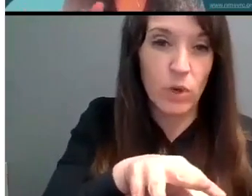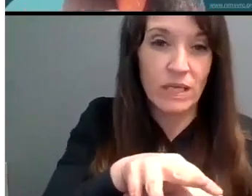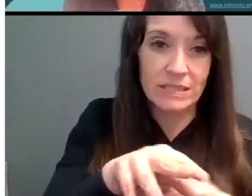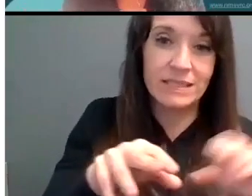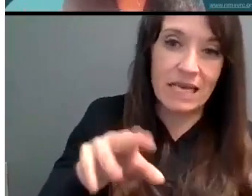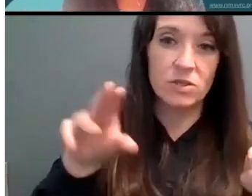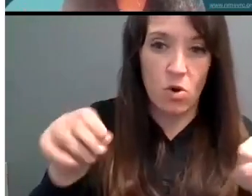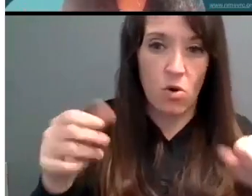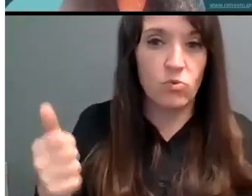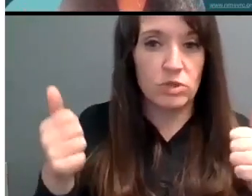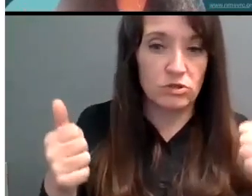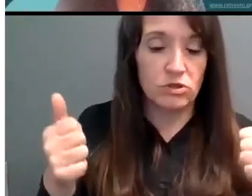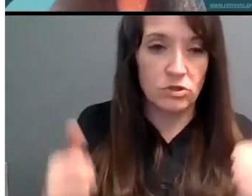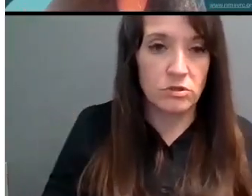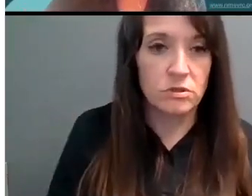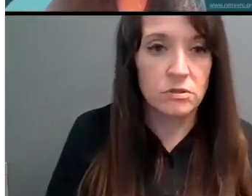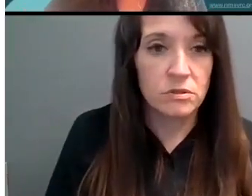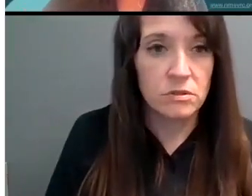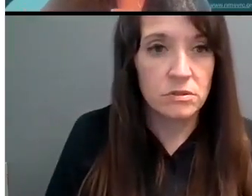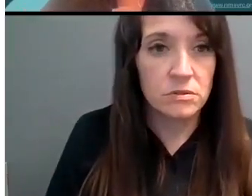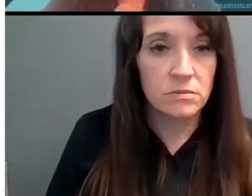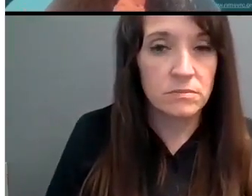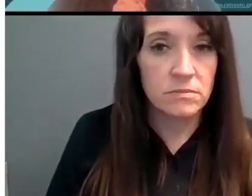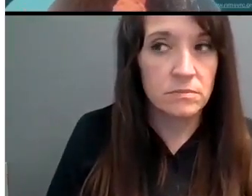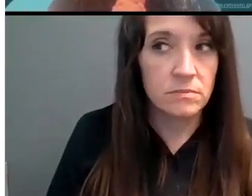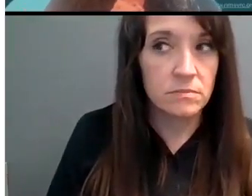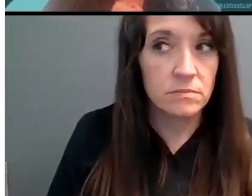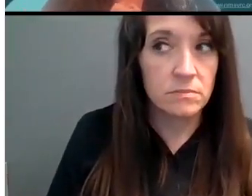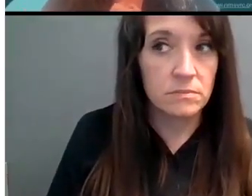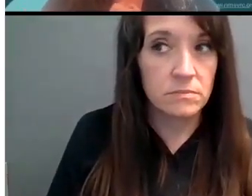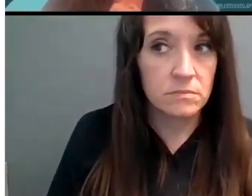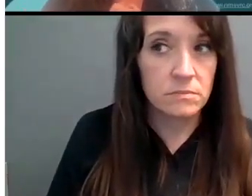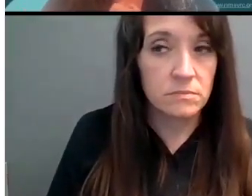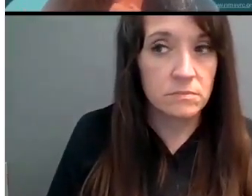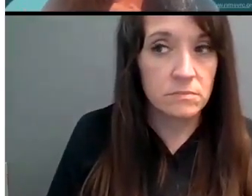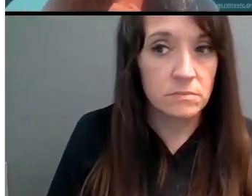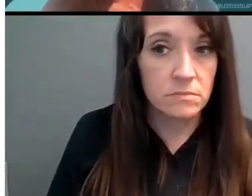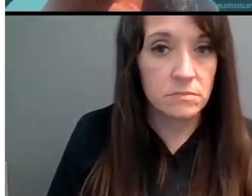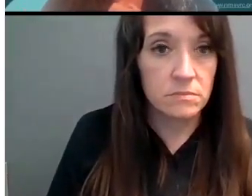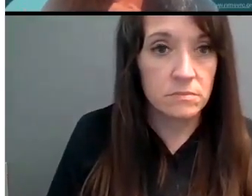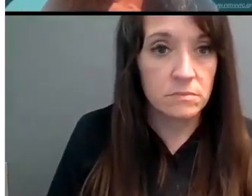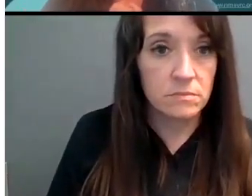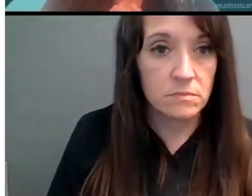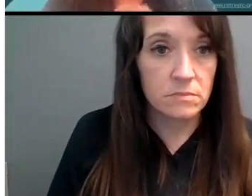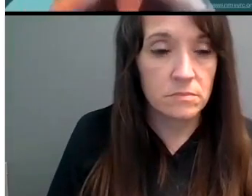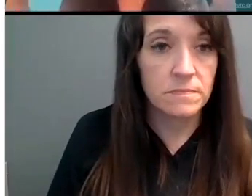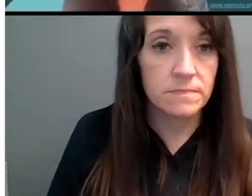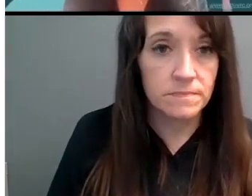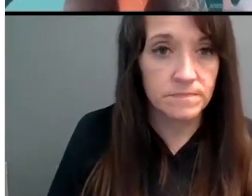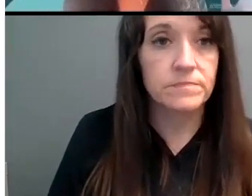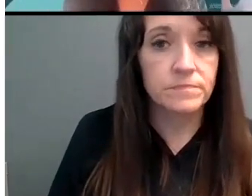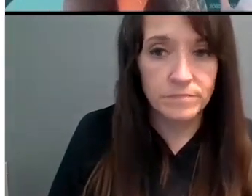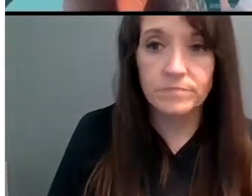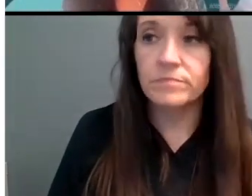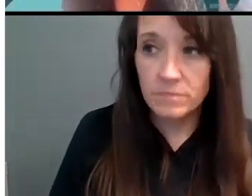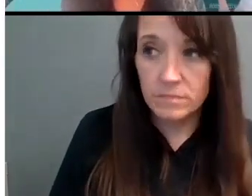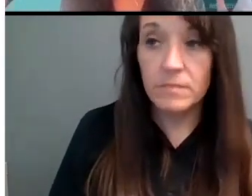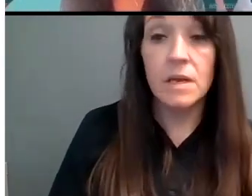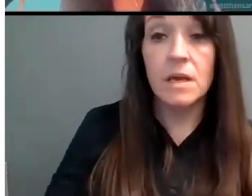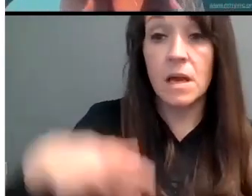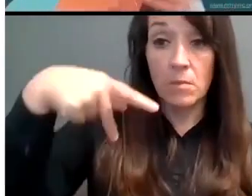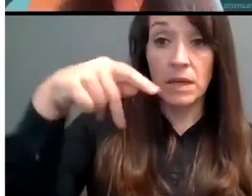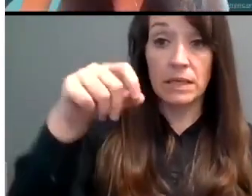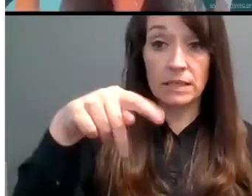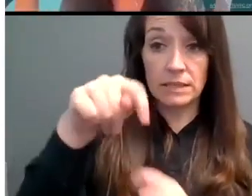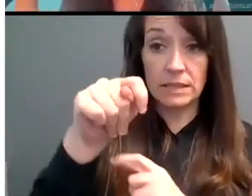impact symptomatology? Go to the next slide. And then folks can experience lots of other problems in